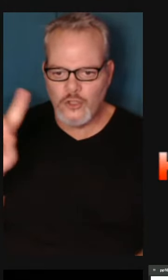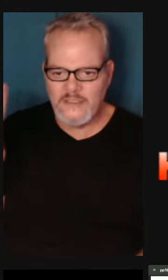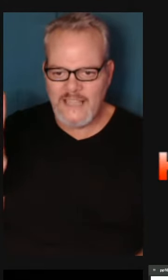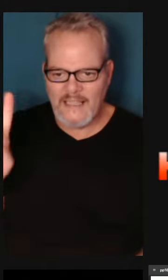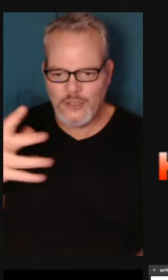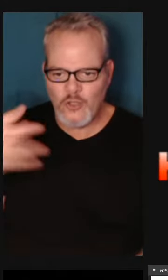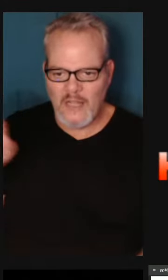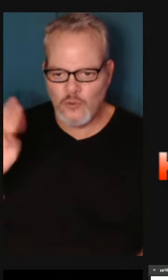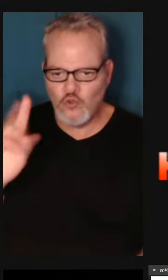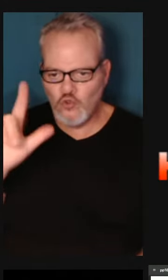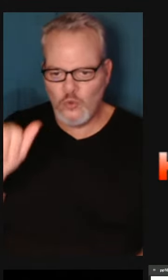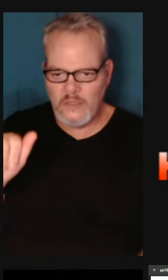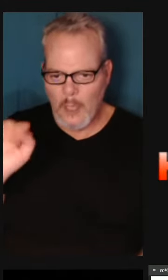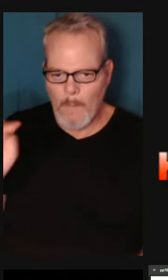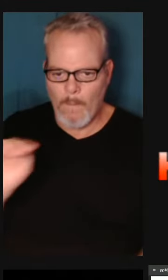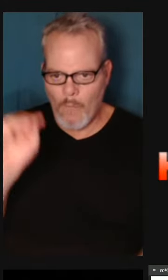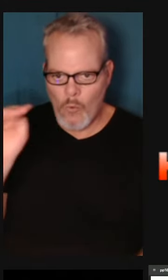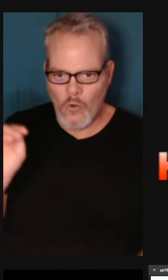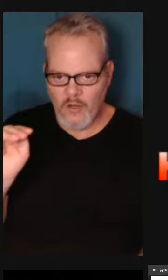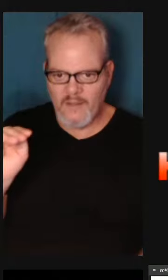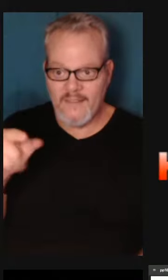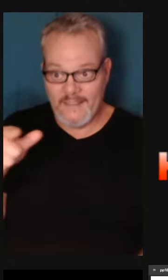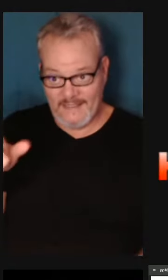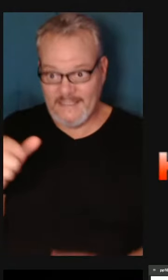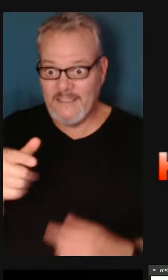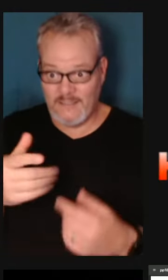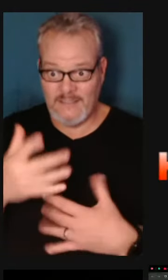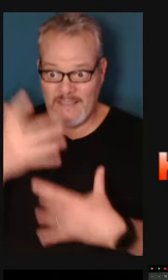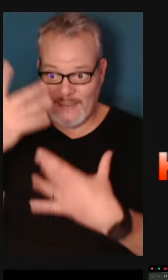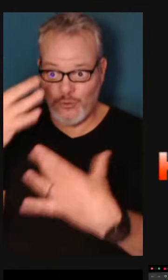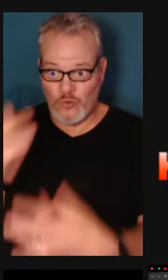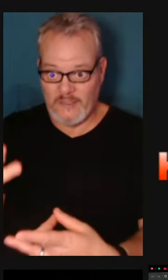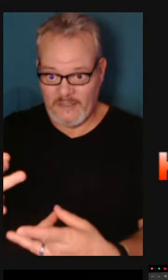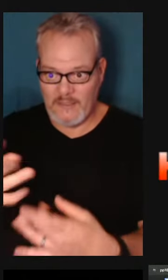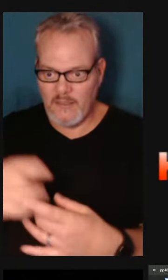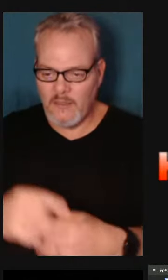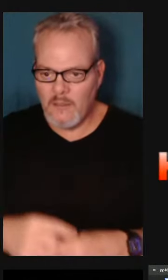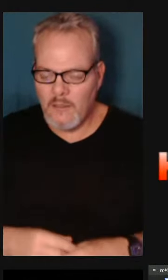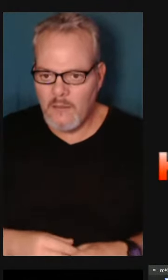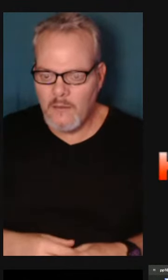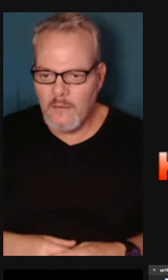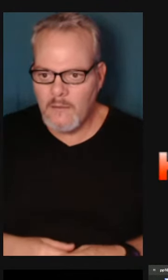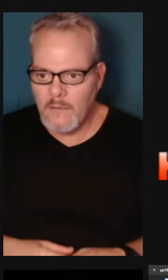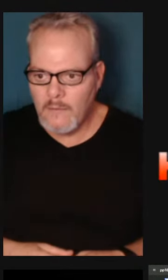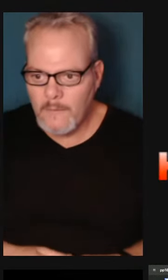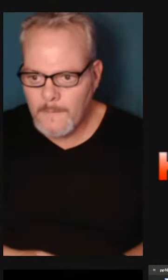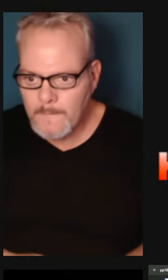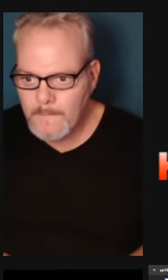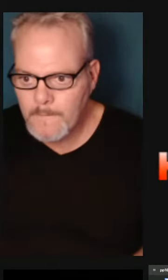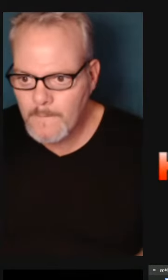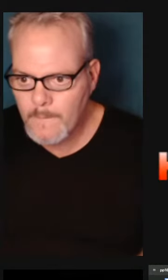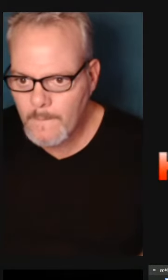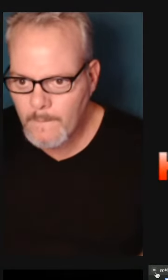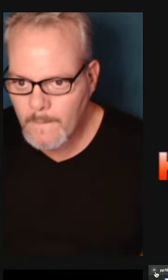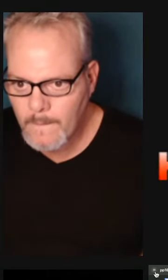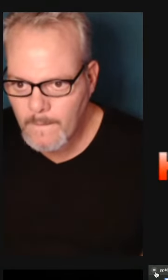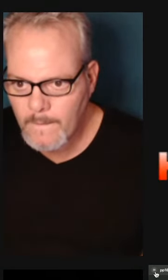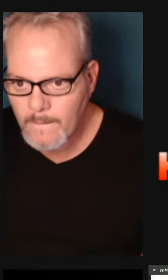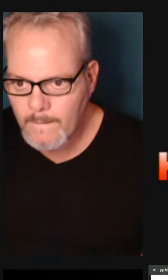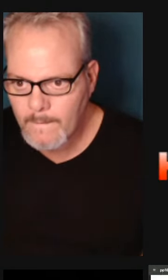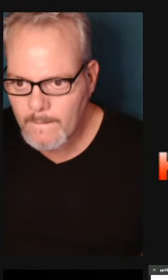is really, if you're interested in this Helena slump topic. And what I'll show you is our current view and our current understanding